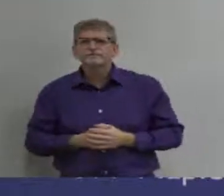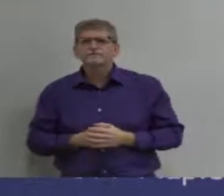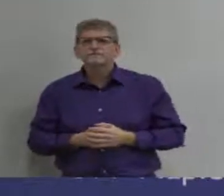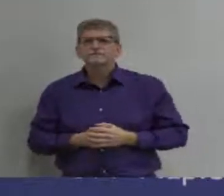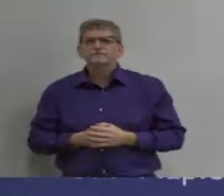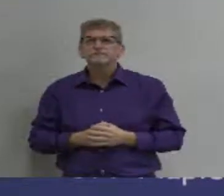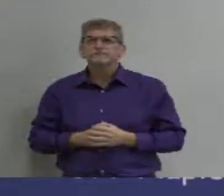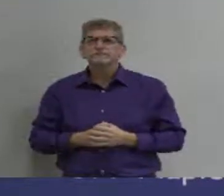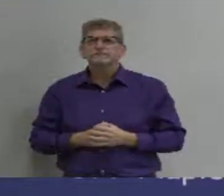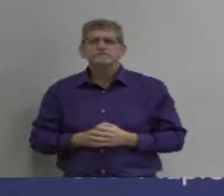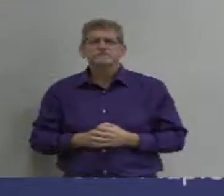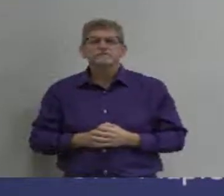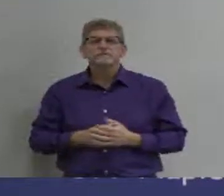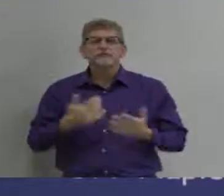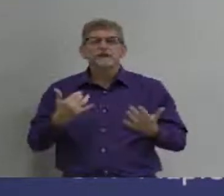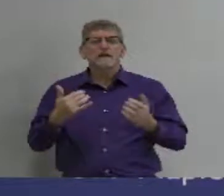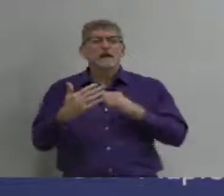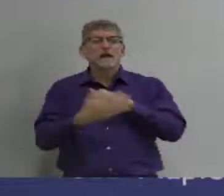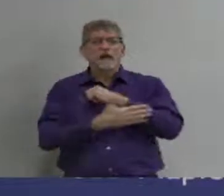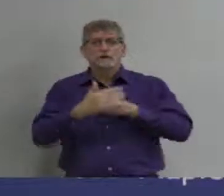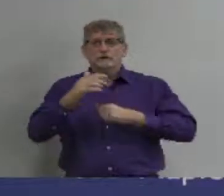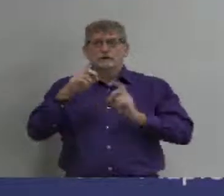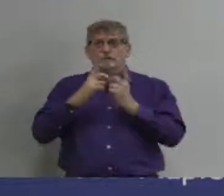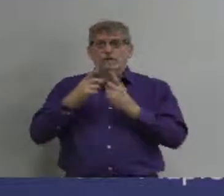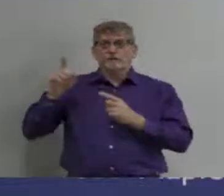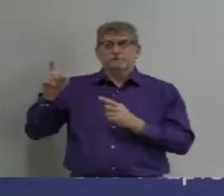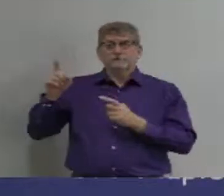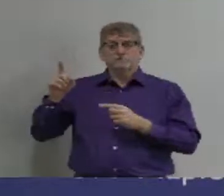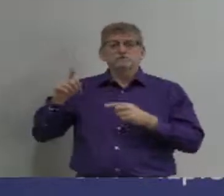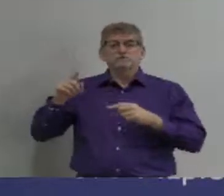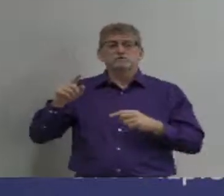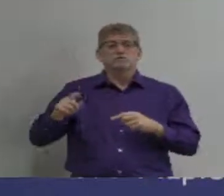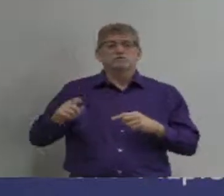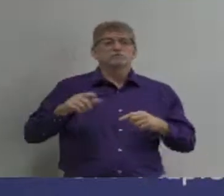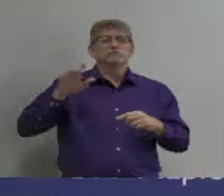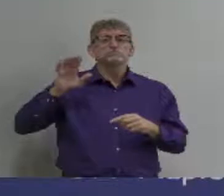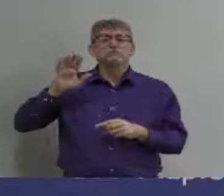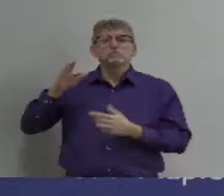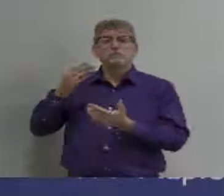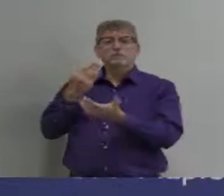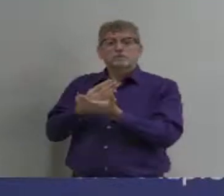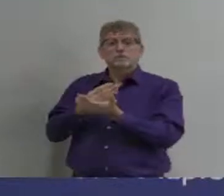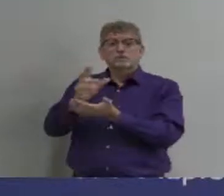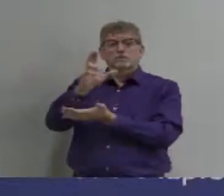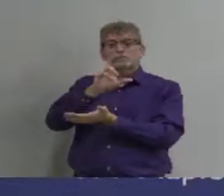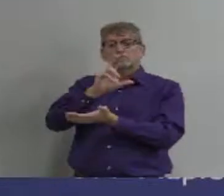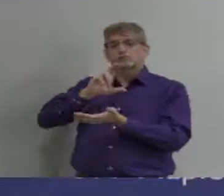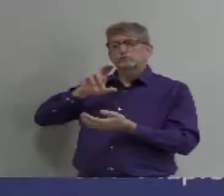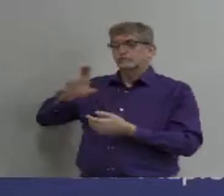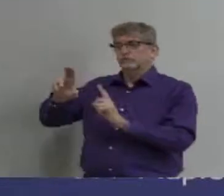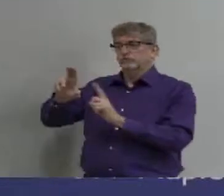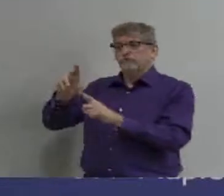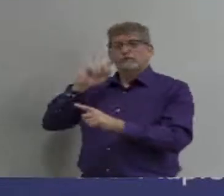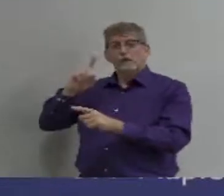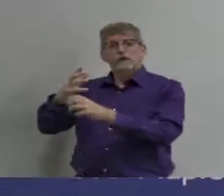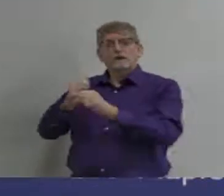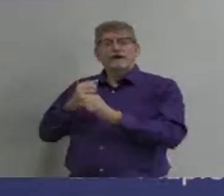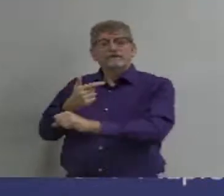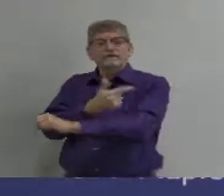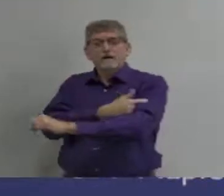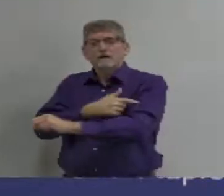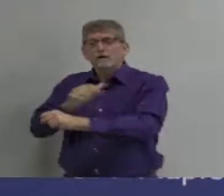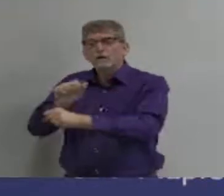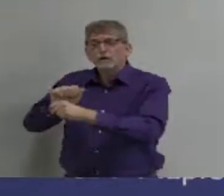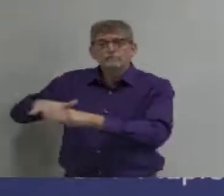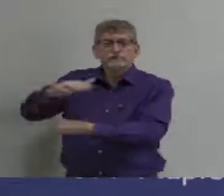Our county health department runs a vaccine clinic at 2577 Maple Point Drive in Lafayette. The hours are shown on the